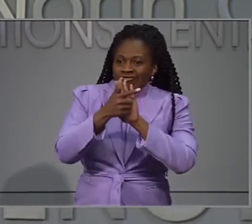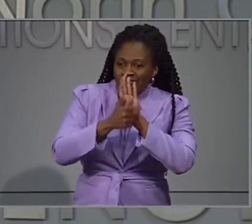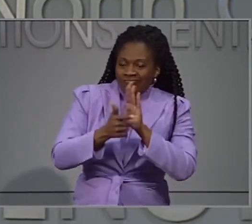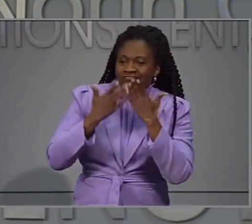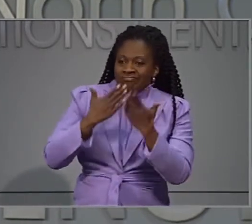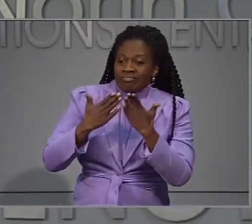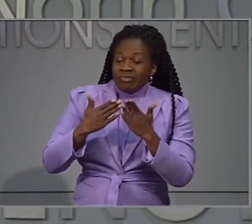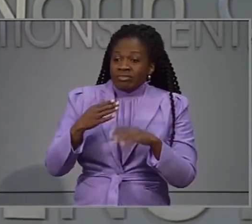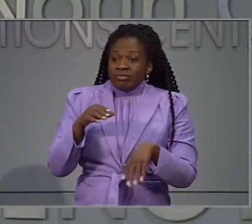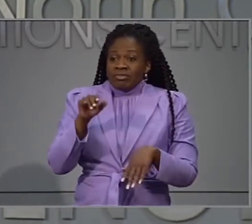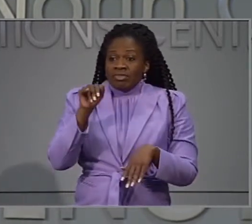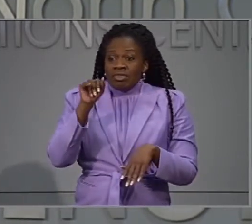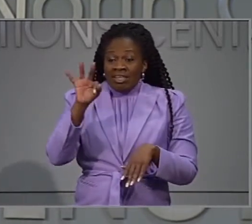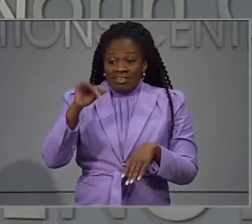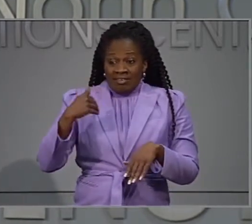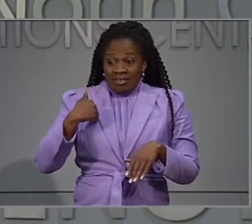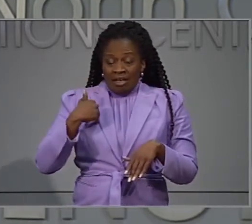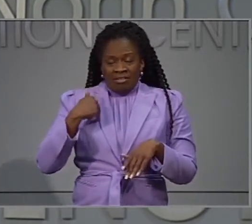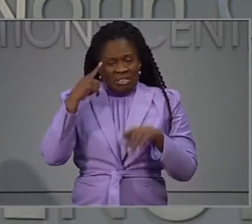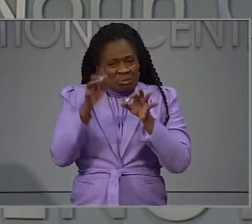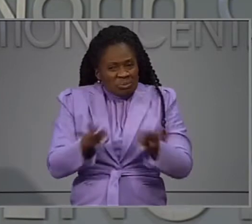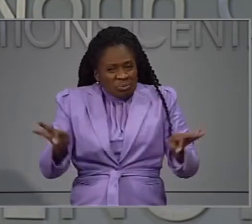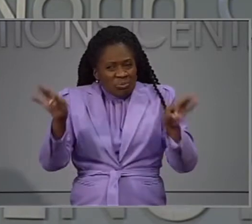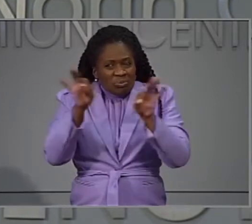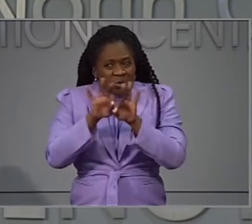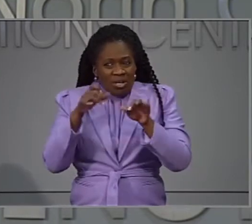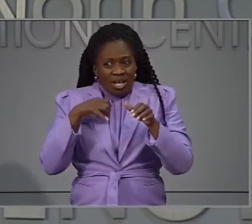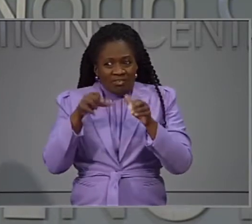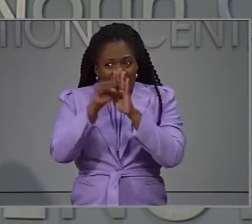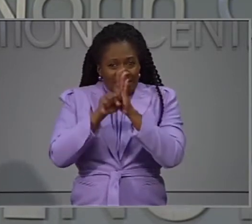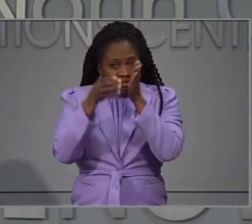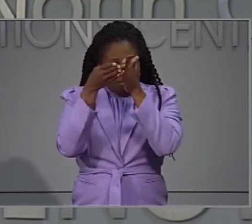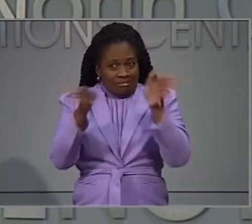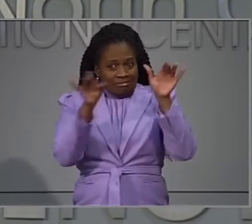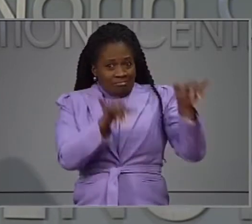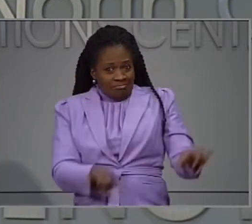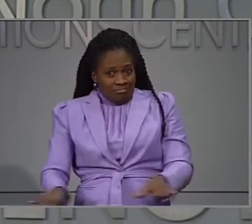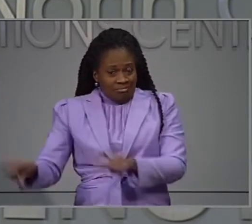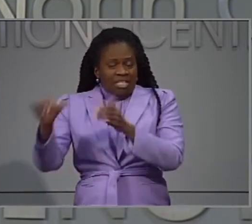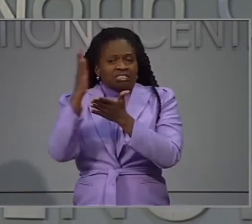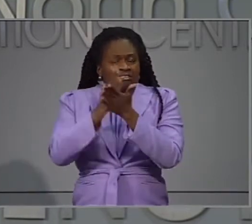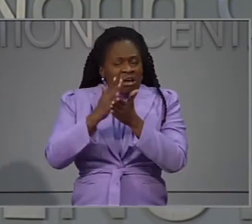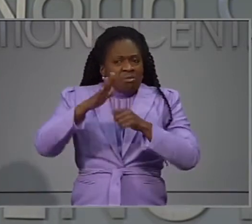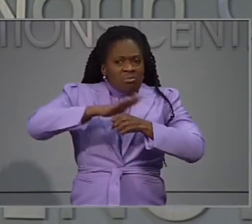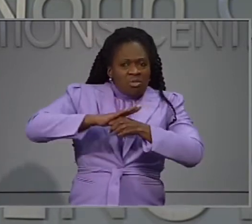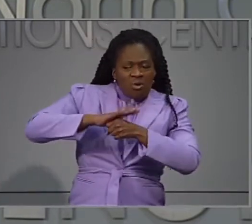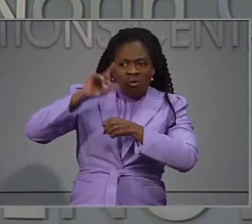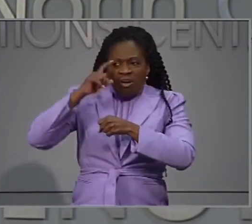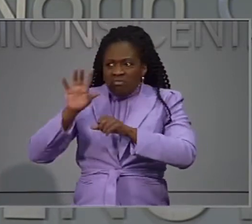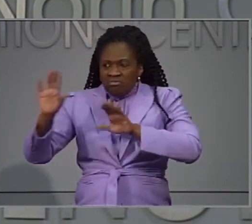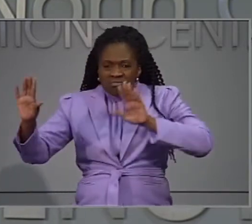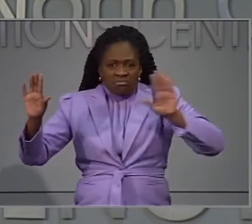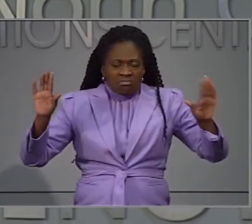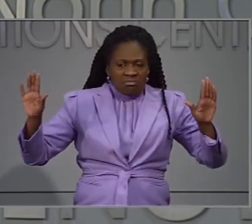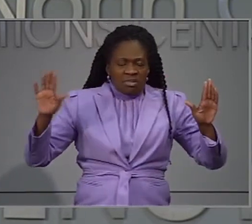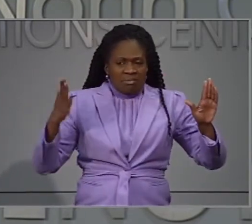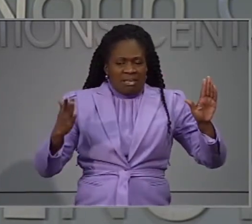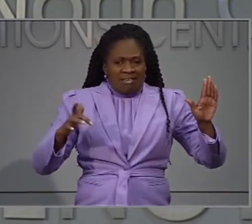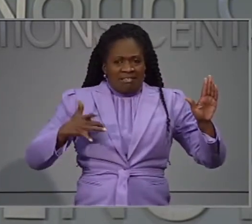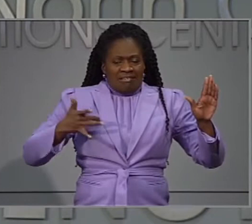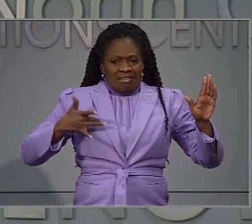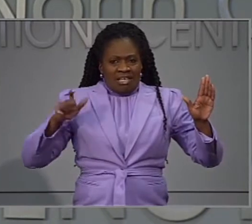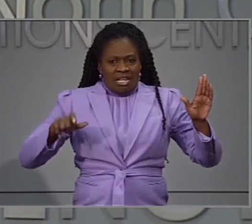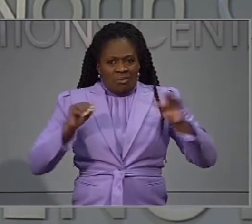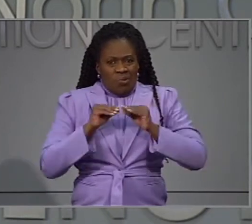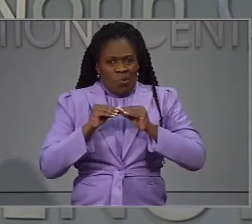a statewide standard. I think it's also important that some local governments have seen that they may need